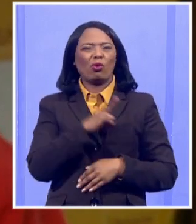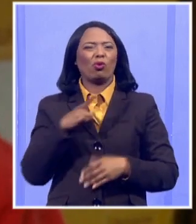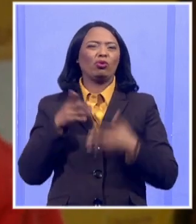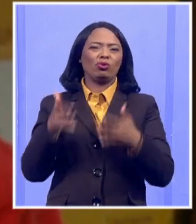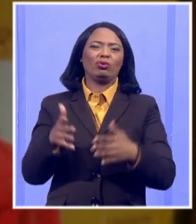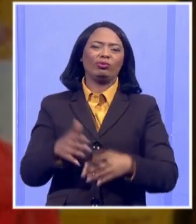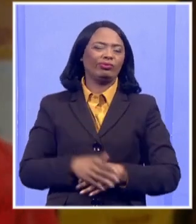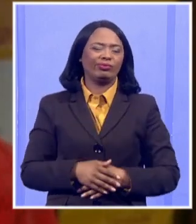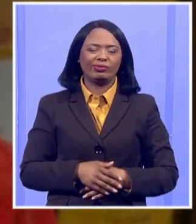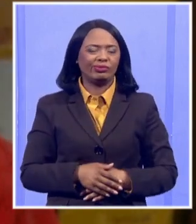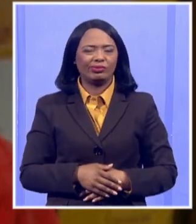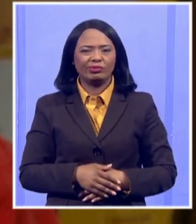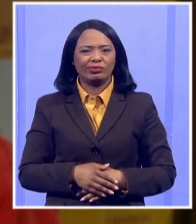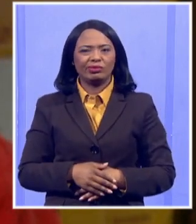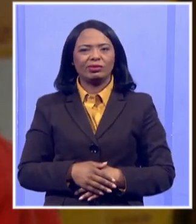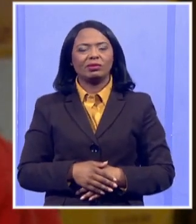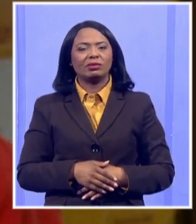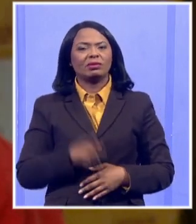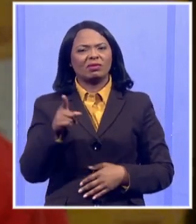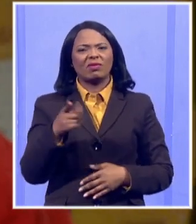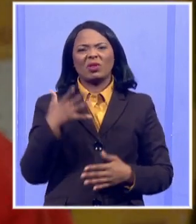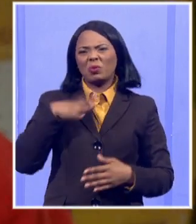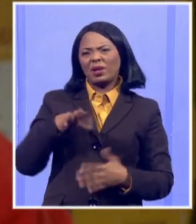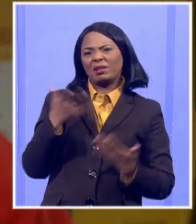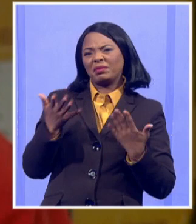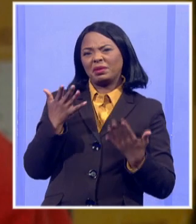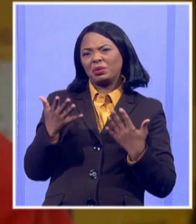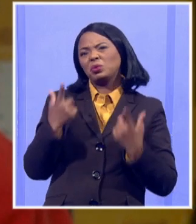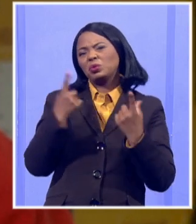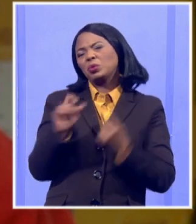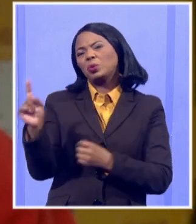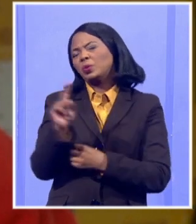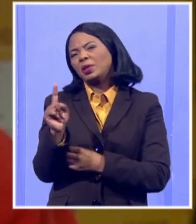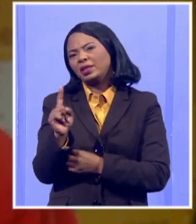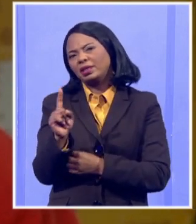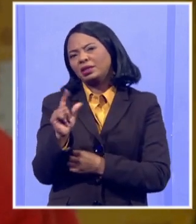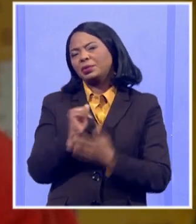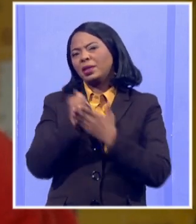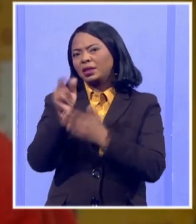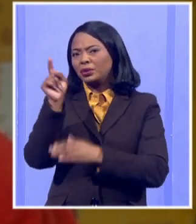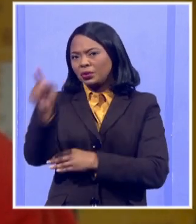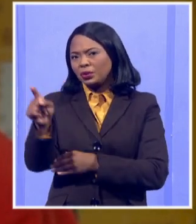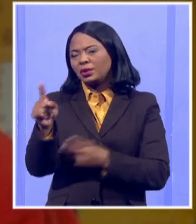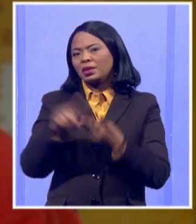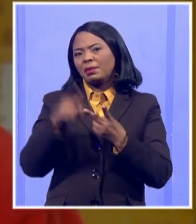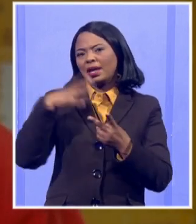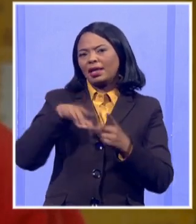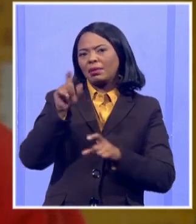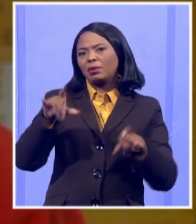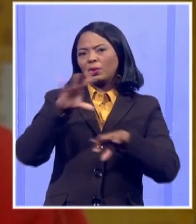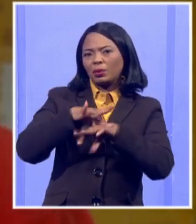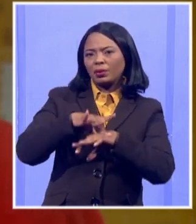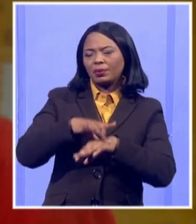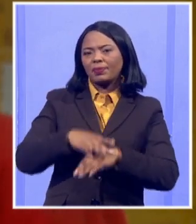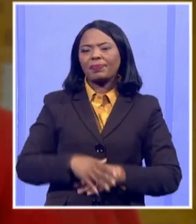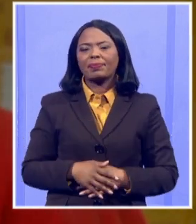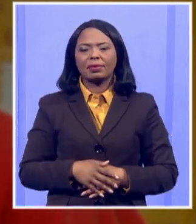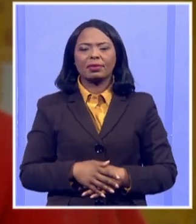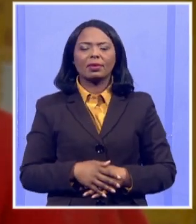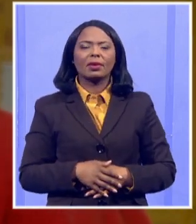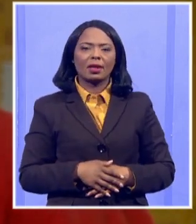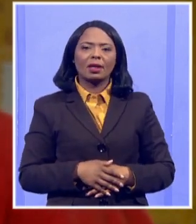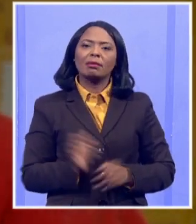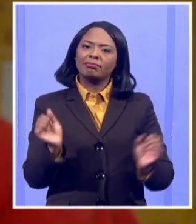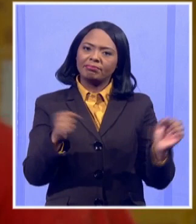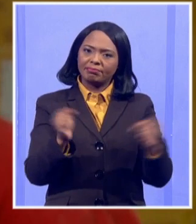And what do you want them to basically do to assist you and the other patients here? To get more